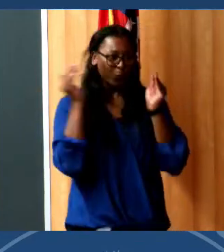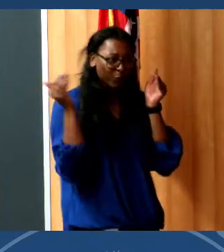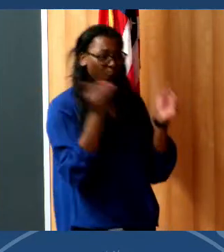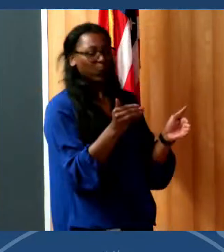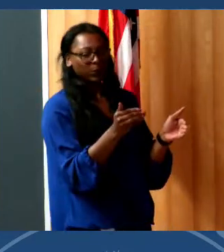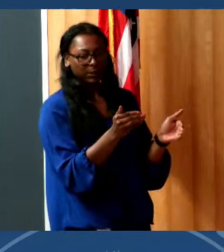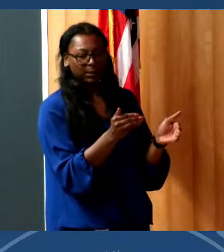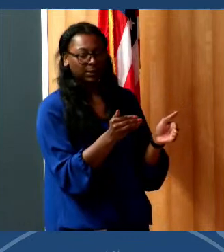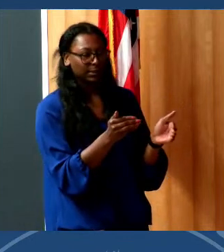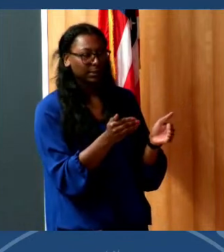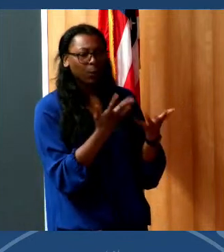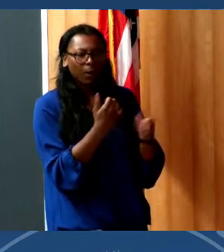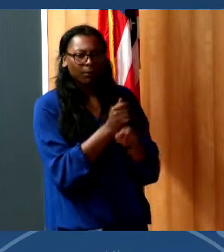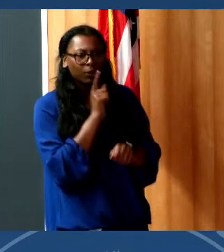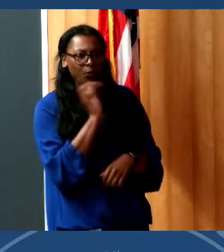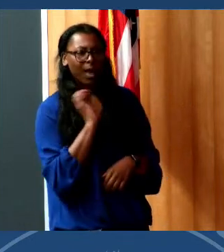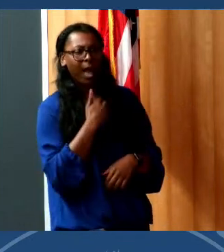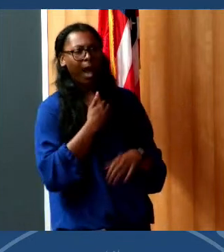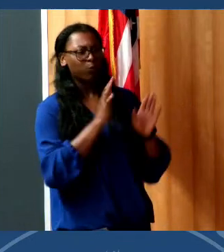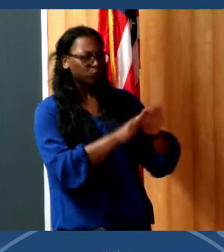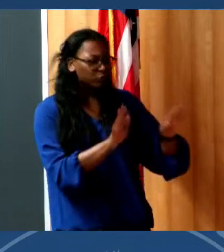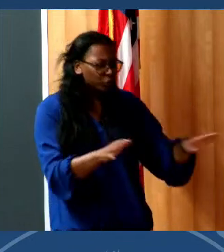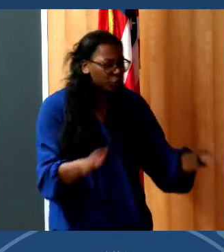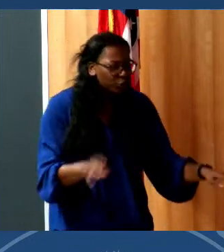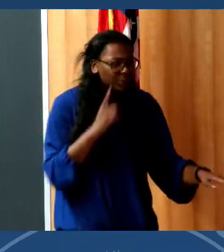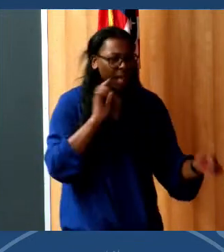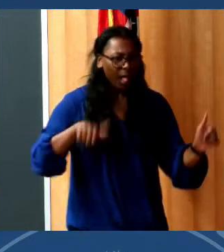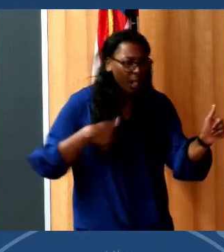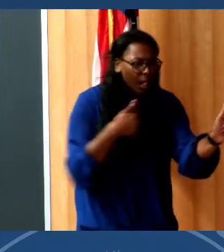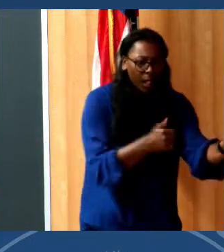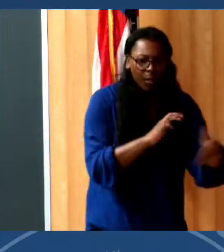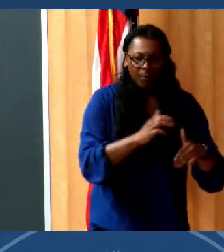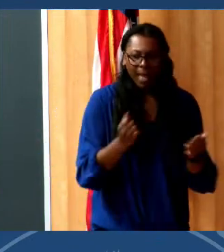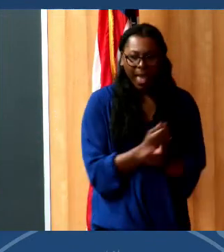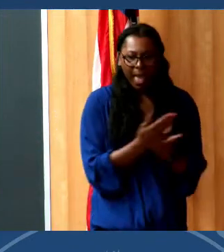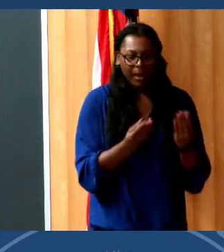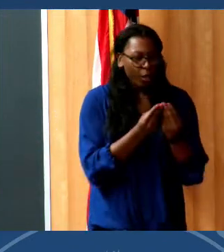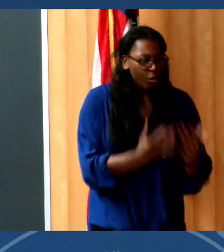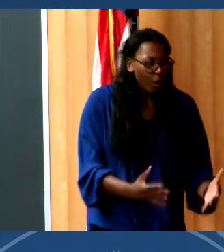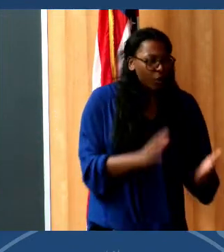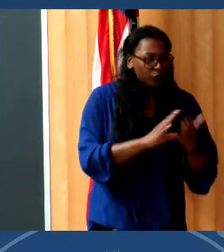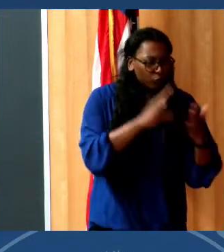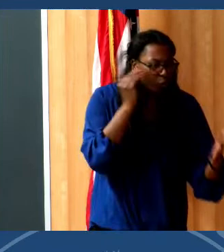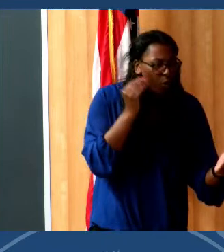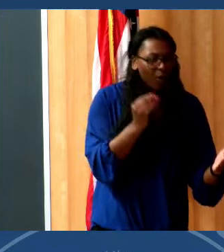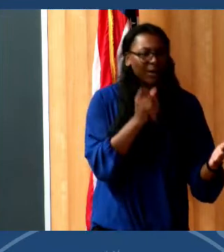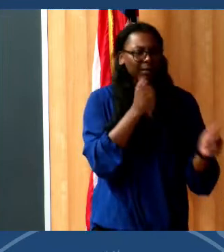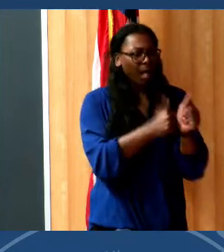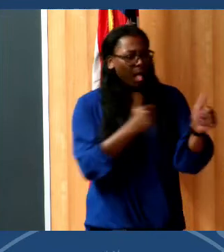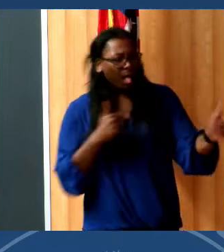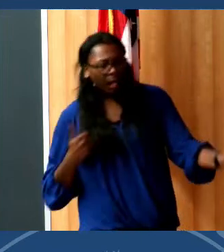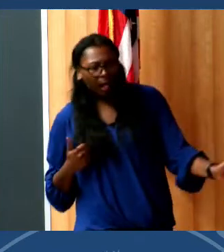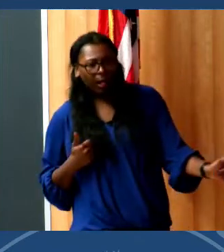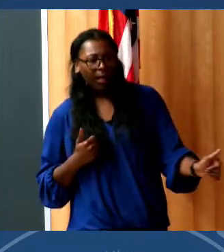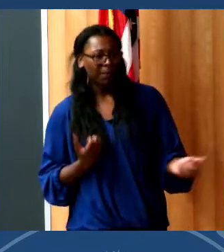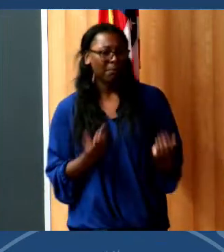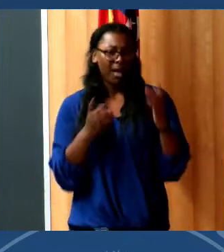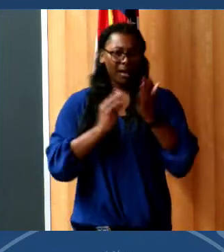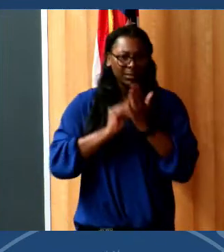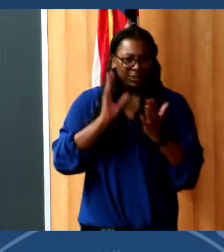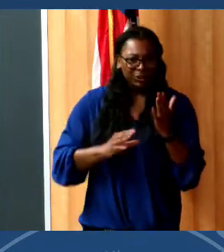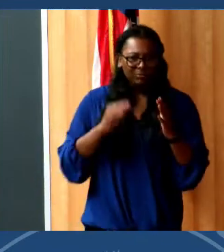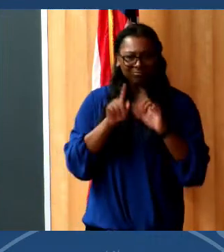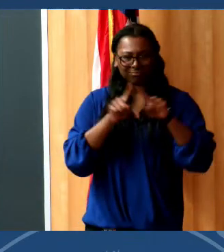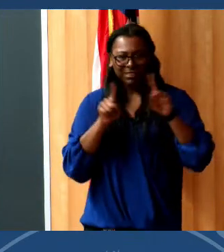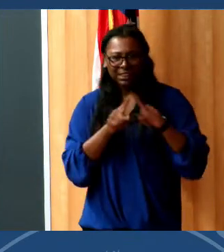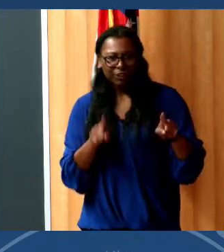sure that our children make up the lost learning that they've had, that our children across our state in every district